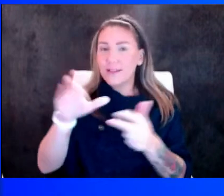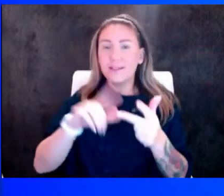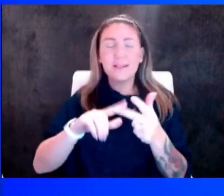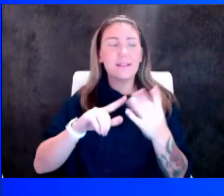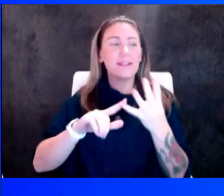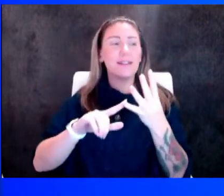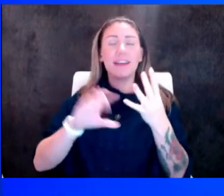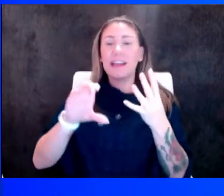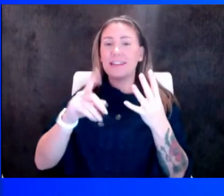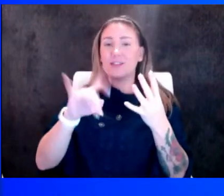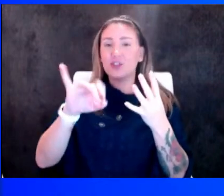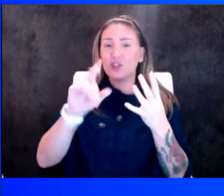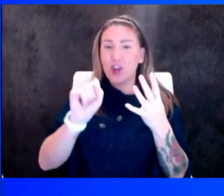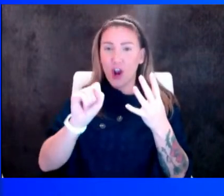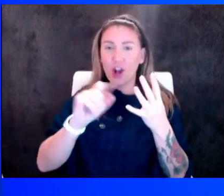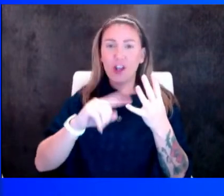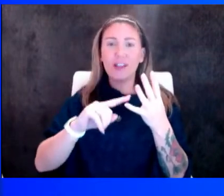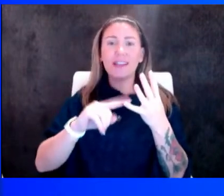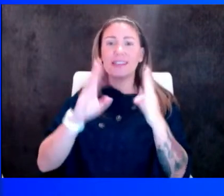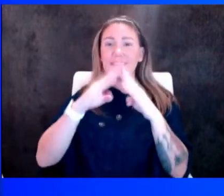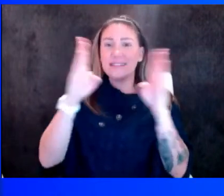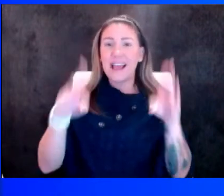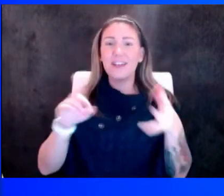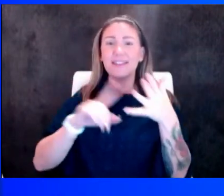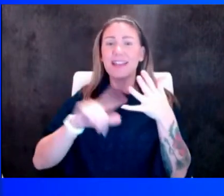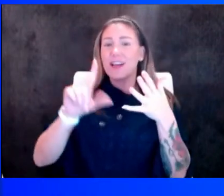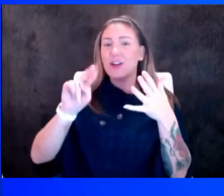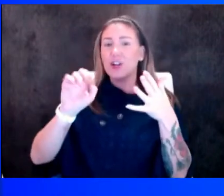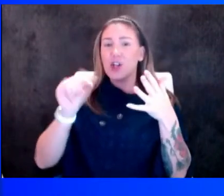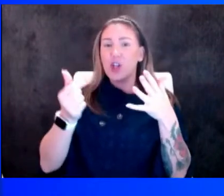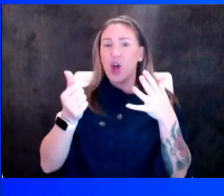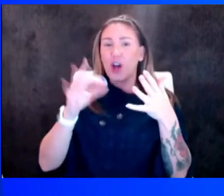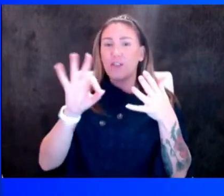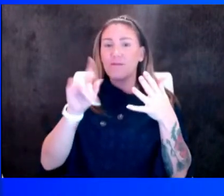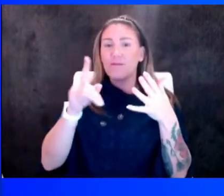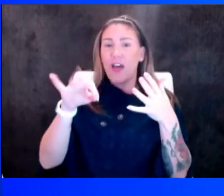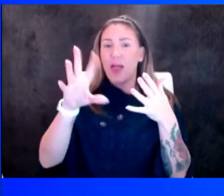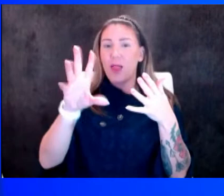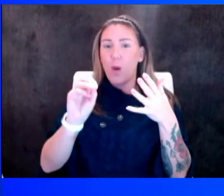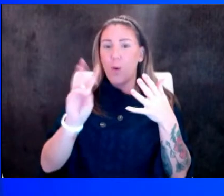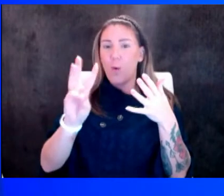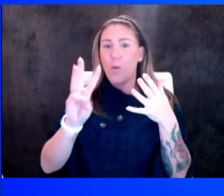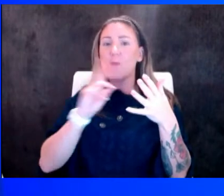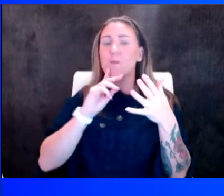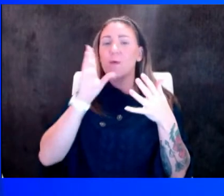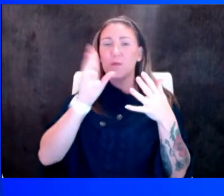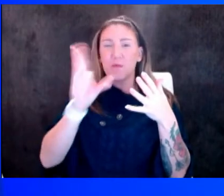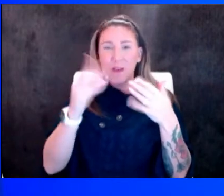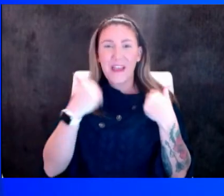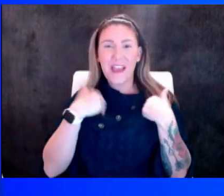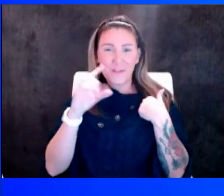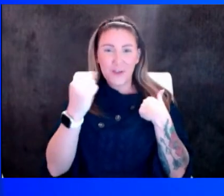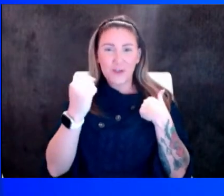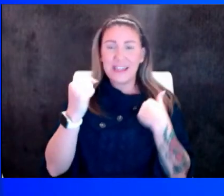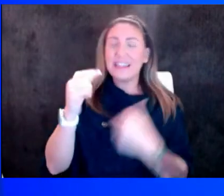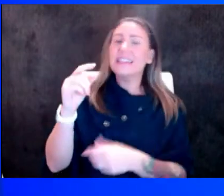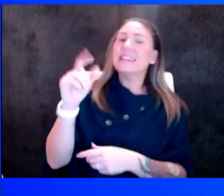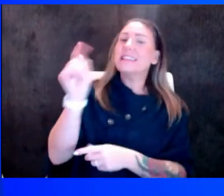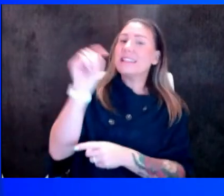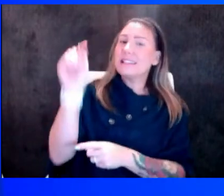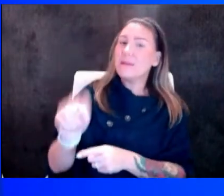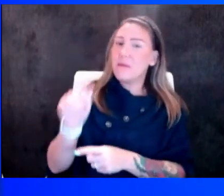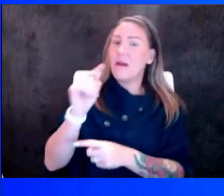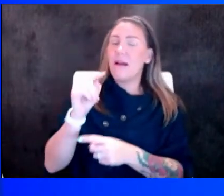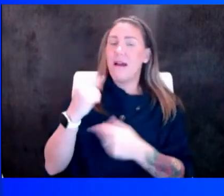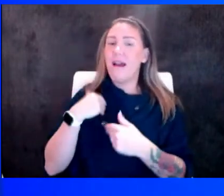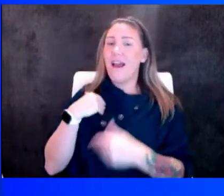the Longfellow neighborhood are all going to be lighting up green. And so you'll see it throughout the city. Topeka is going to have the Evergy Plaza. And then